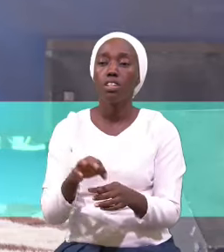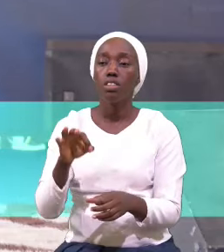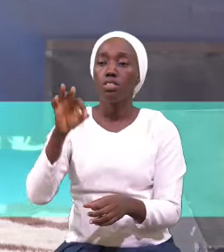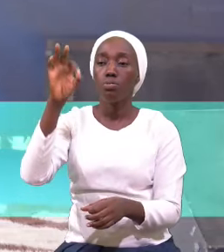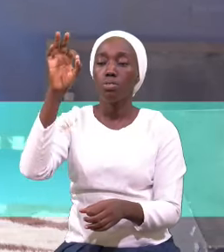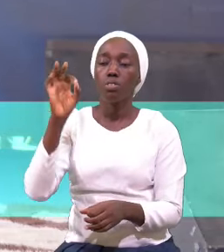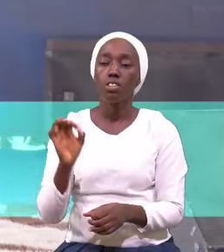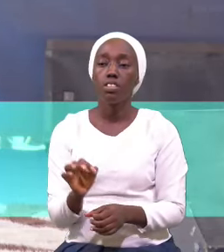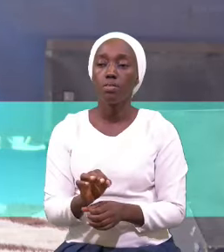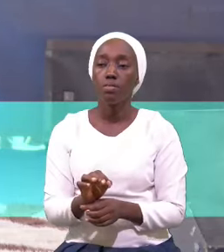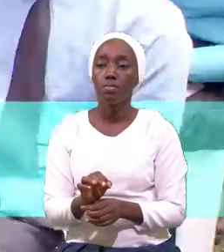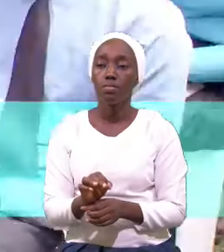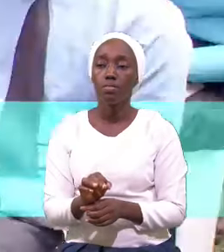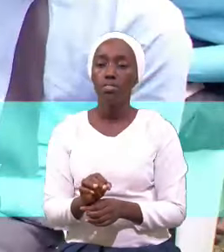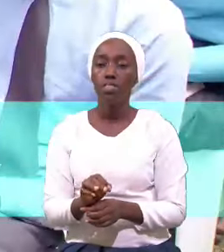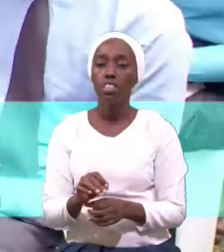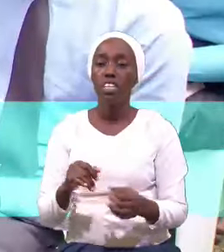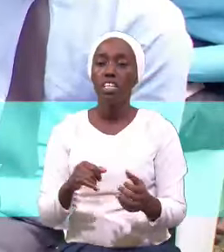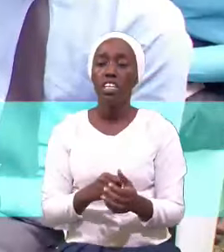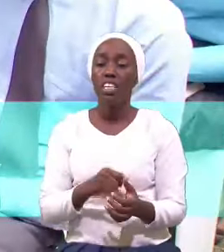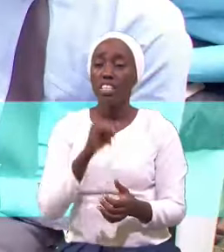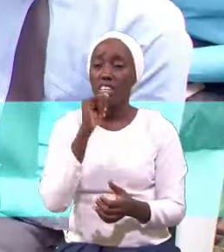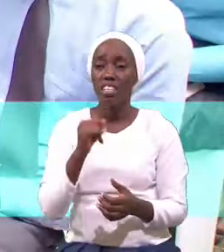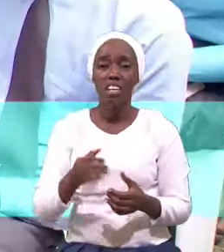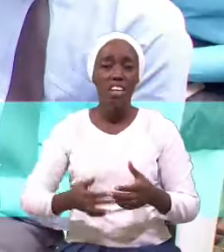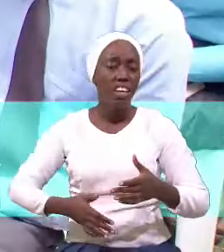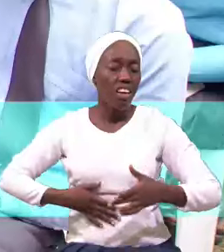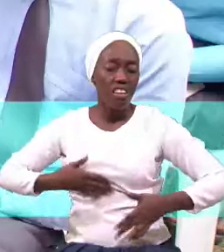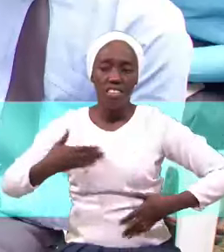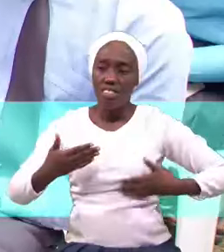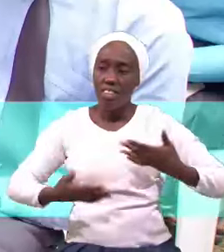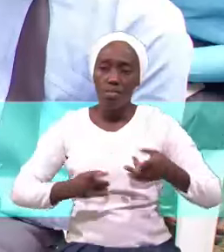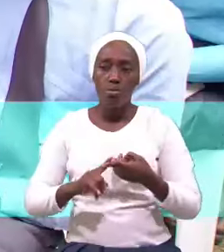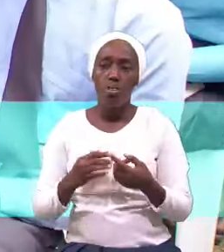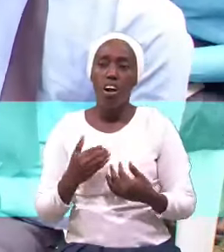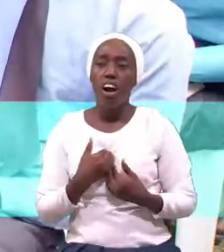It's exciting to have the Holy Spirit. It's